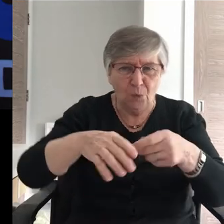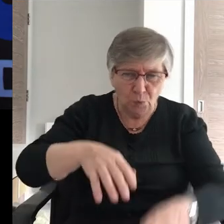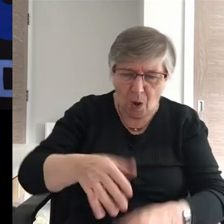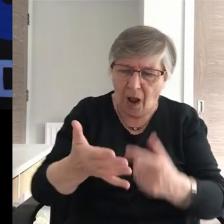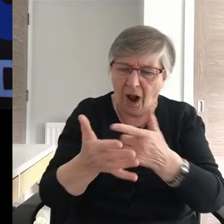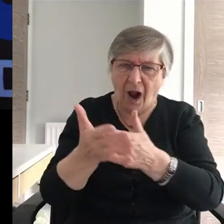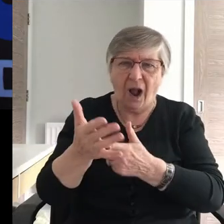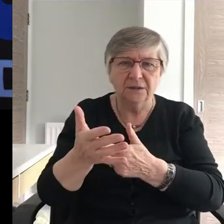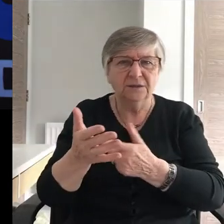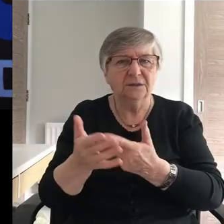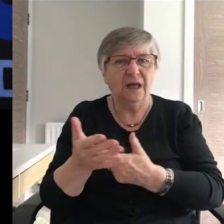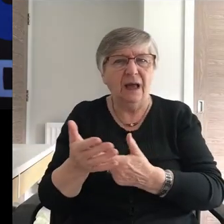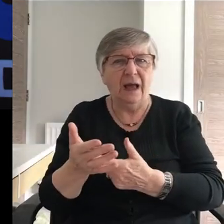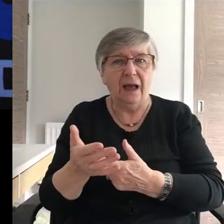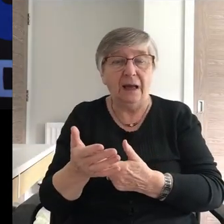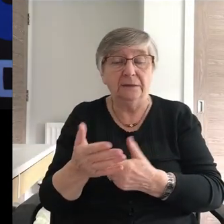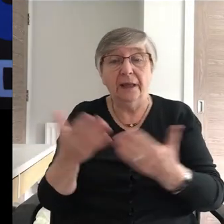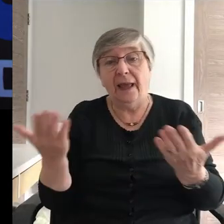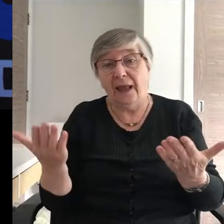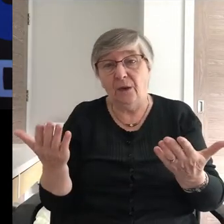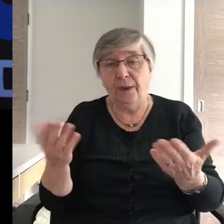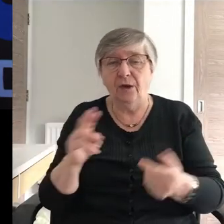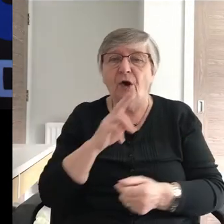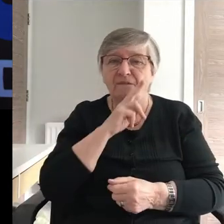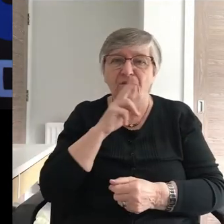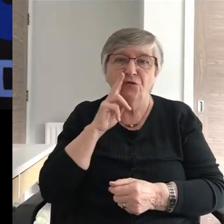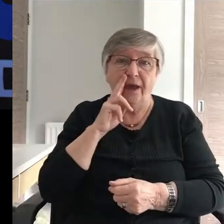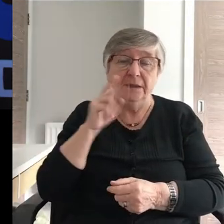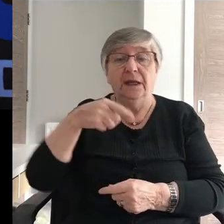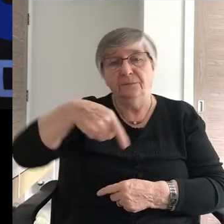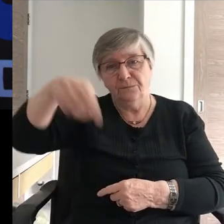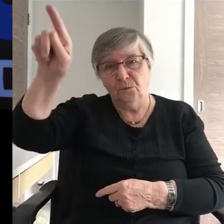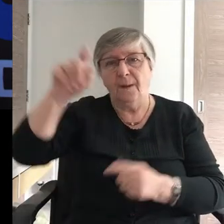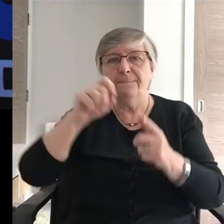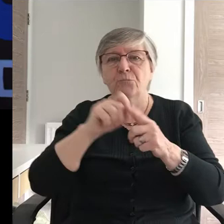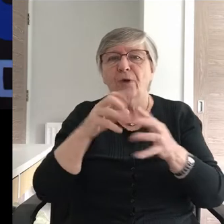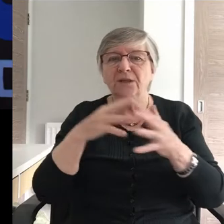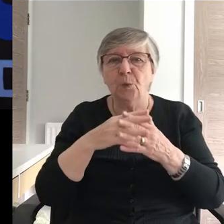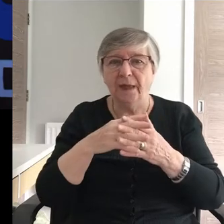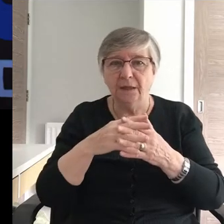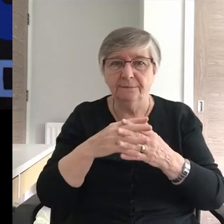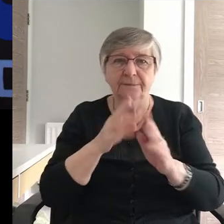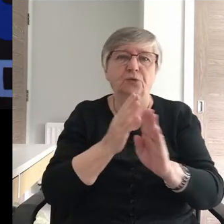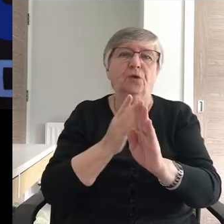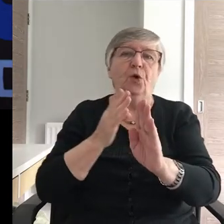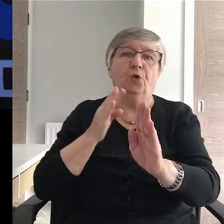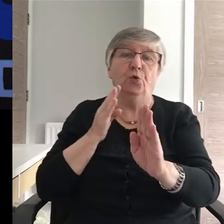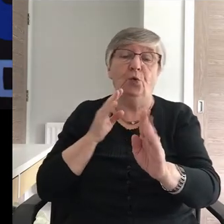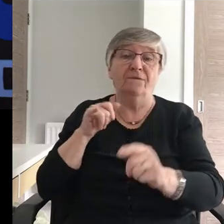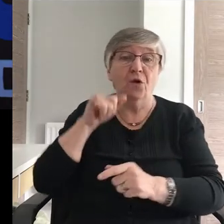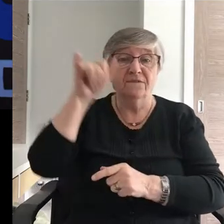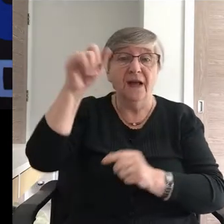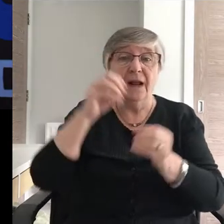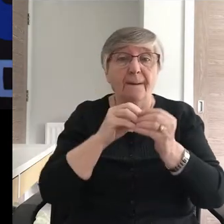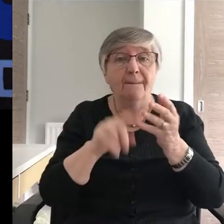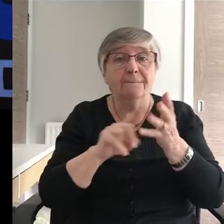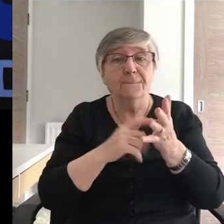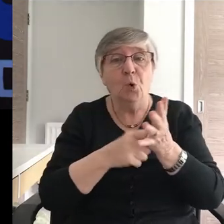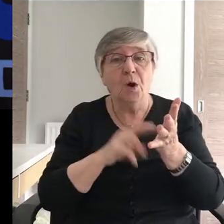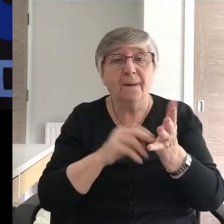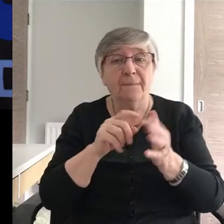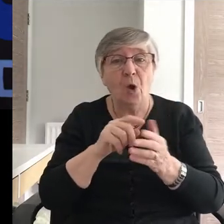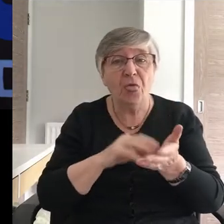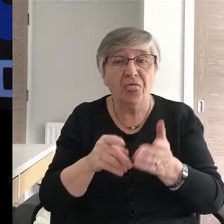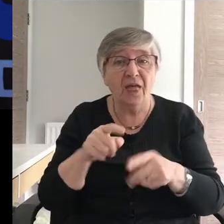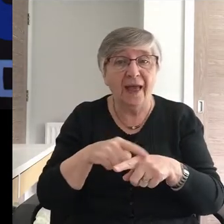beforehand. Anyway, on the Friday, we set off for Prestwick, joined the queue for the flight to Bournemouth, and